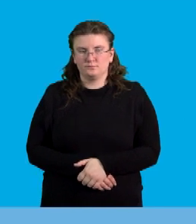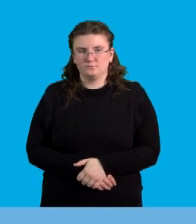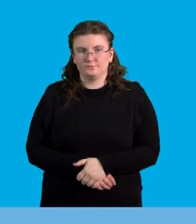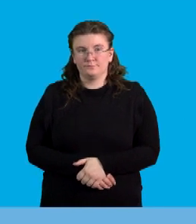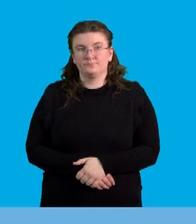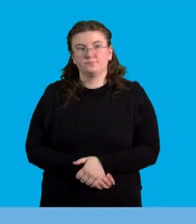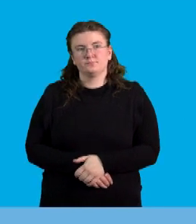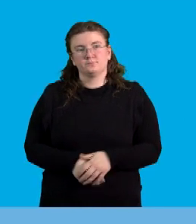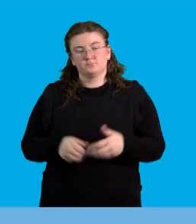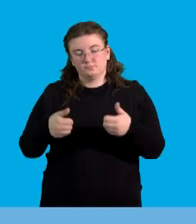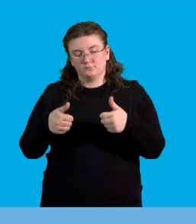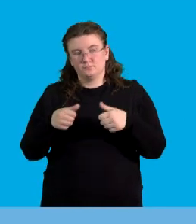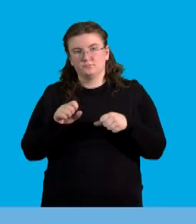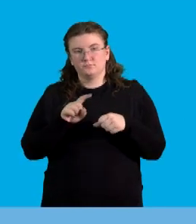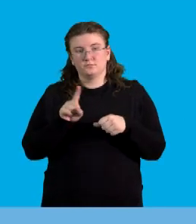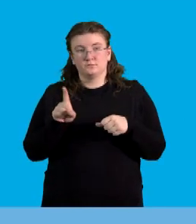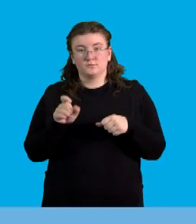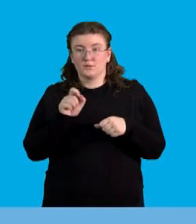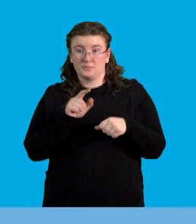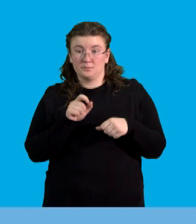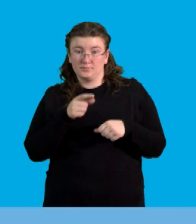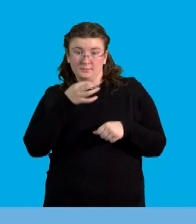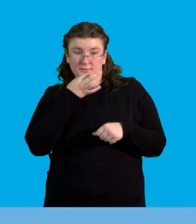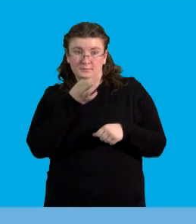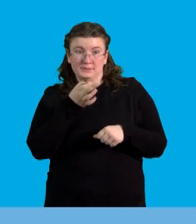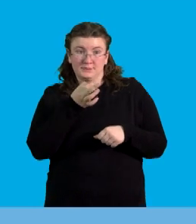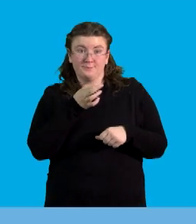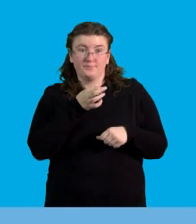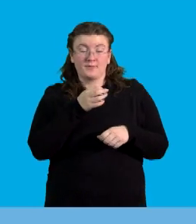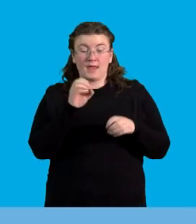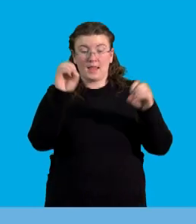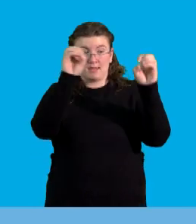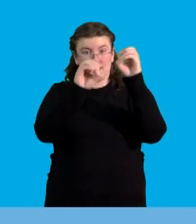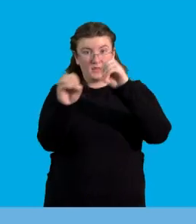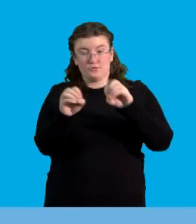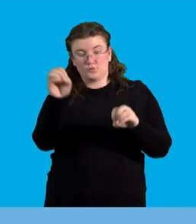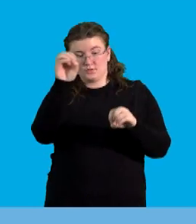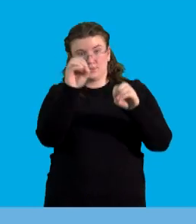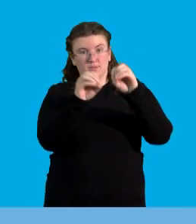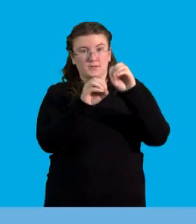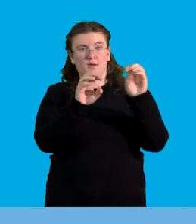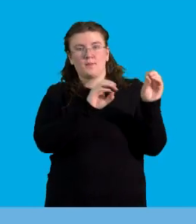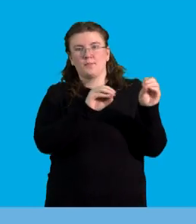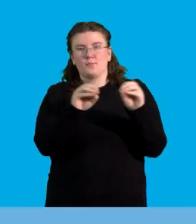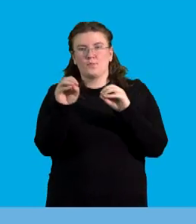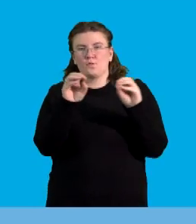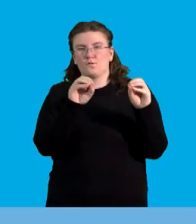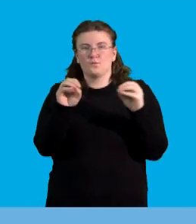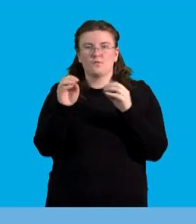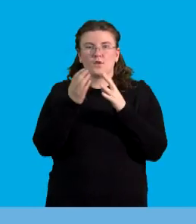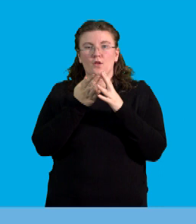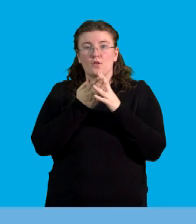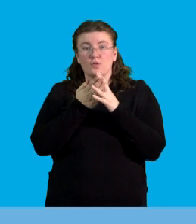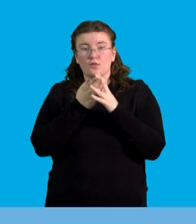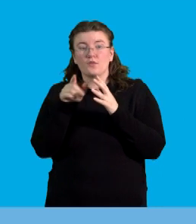conductor. Now the next question on application question says, when the electrons move through the filament,